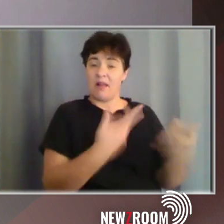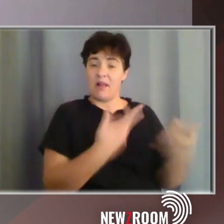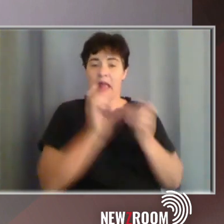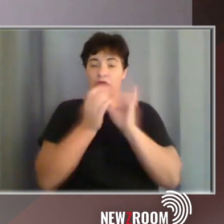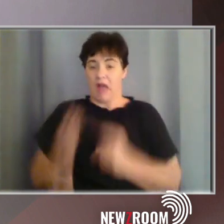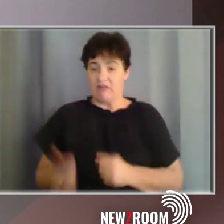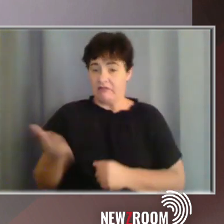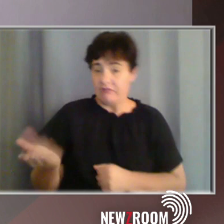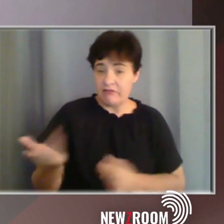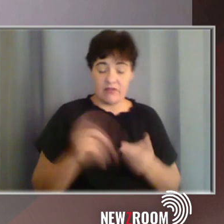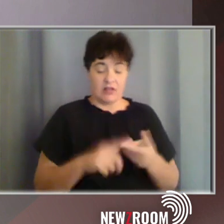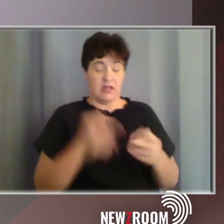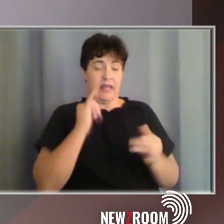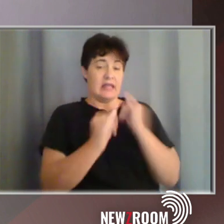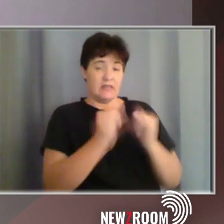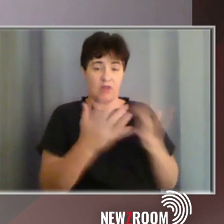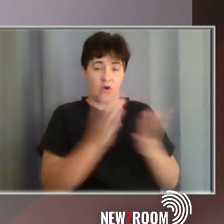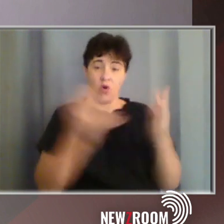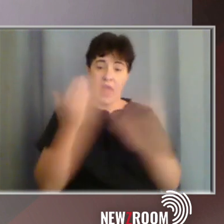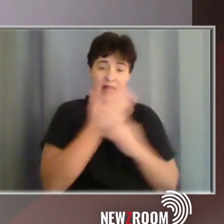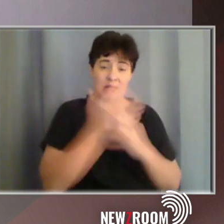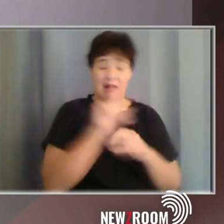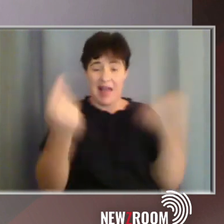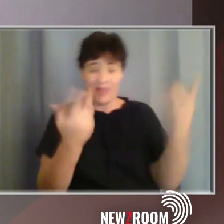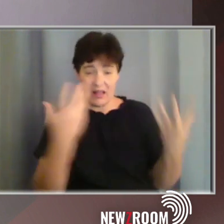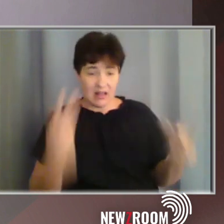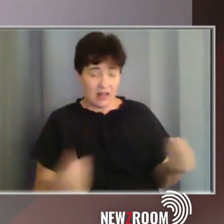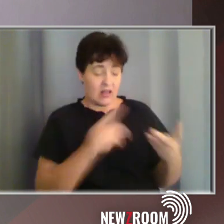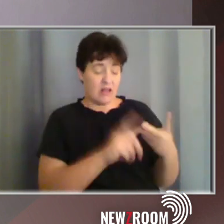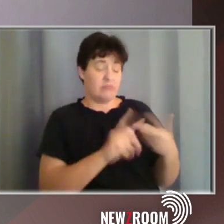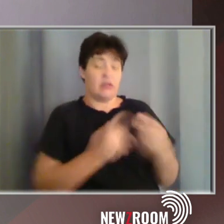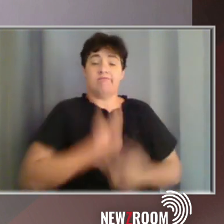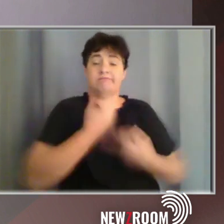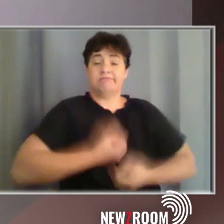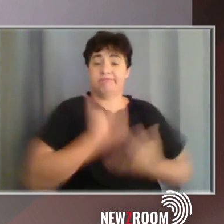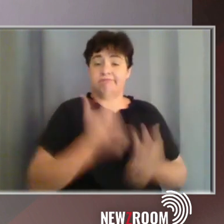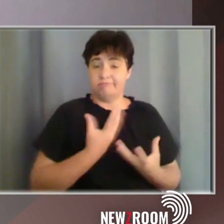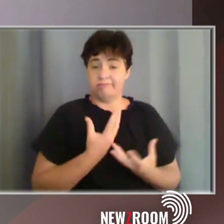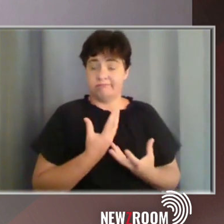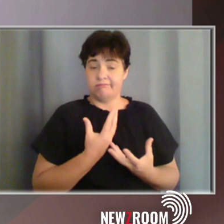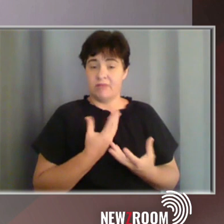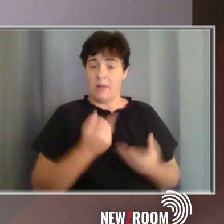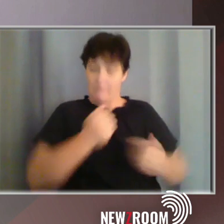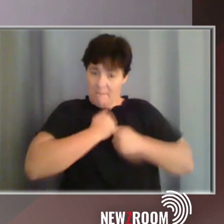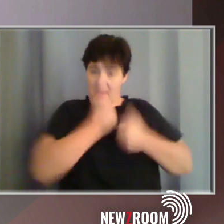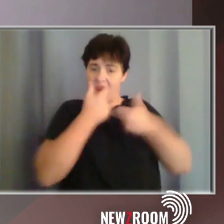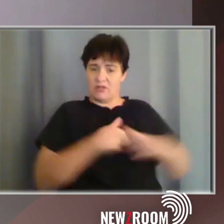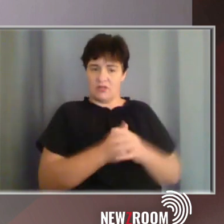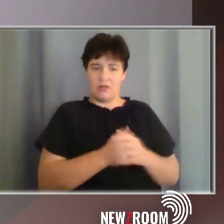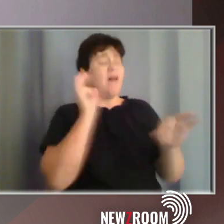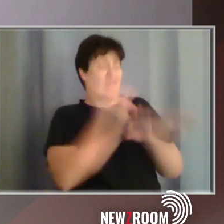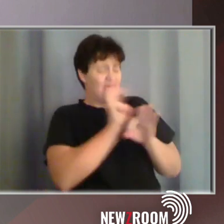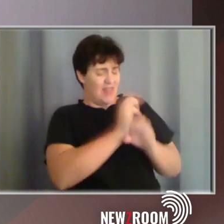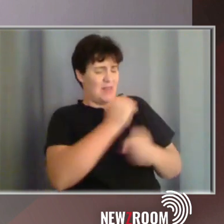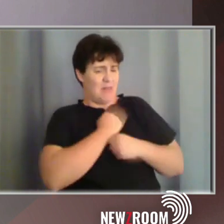Would this interview be even accessible? Can I express myself in my language. I mean, my father, for example, was a